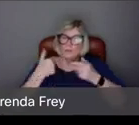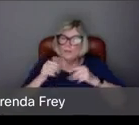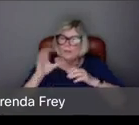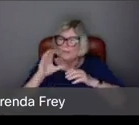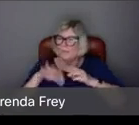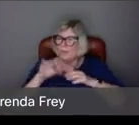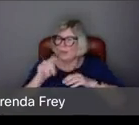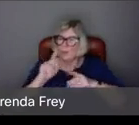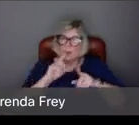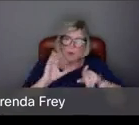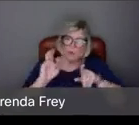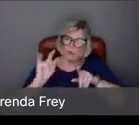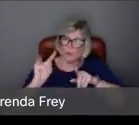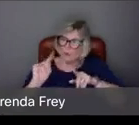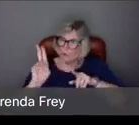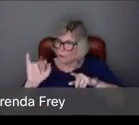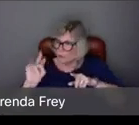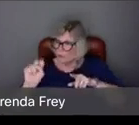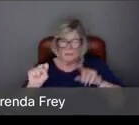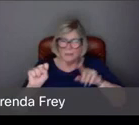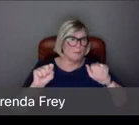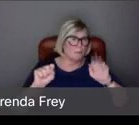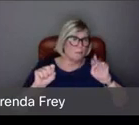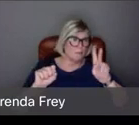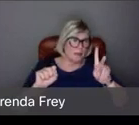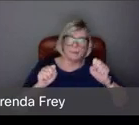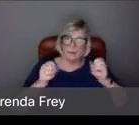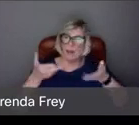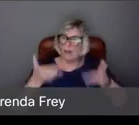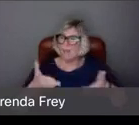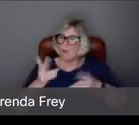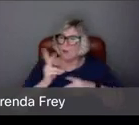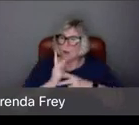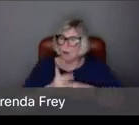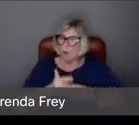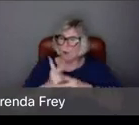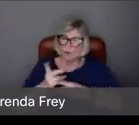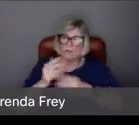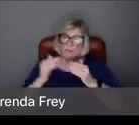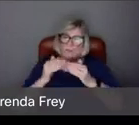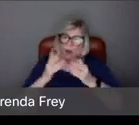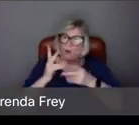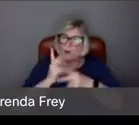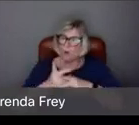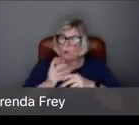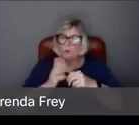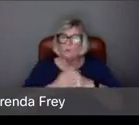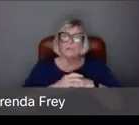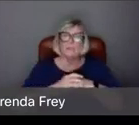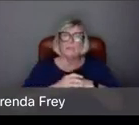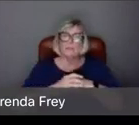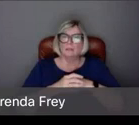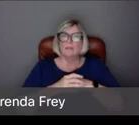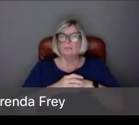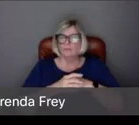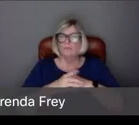the credit unions and banks even offering them, you know what I'm saying, fair loans and stuff? Yeah, I would